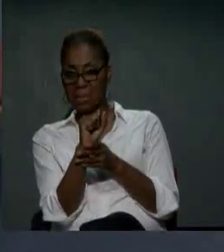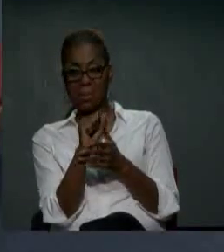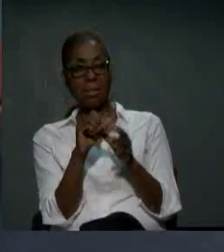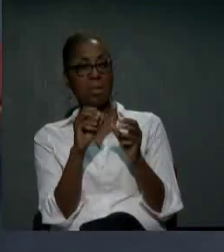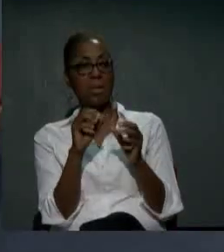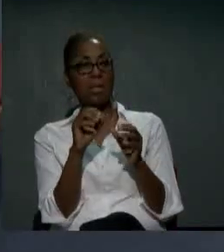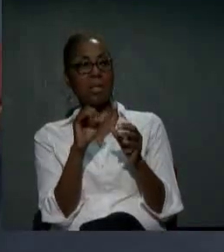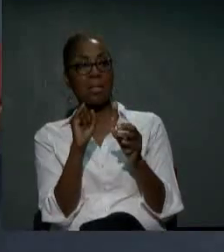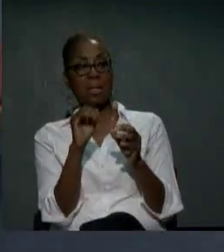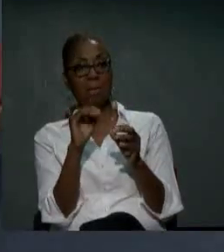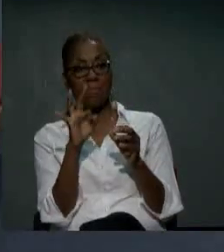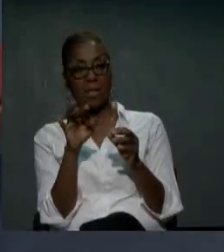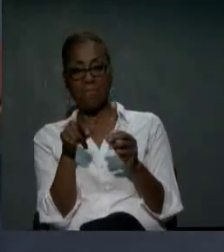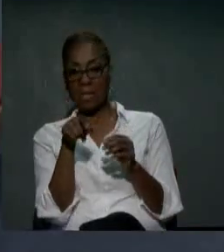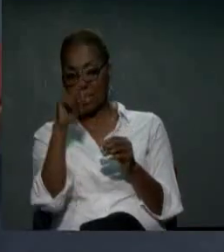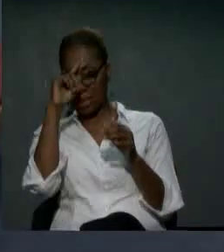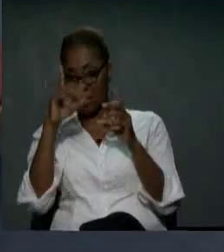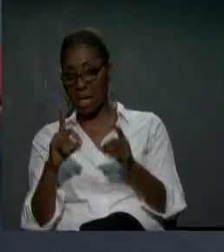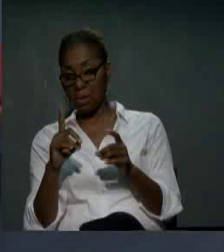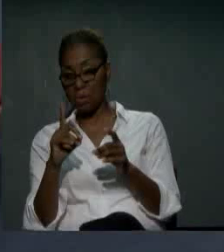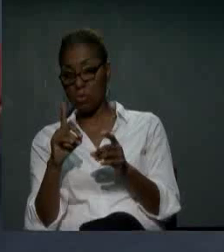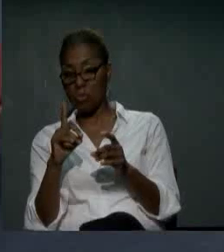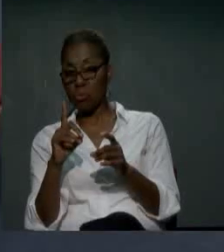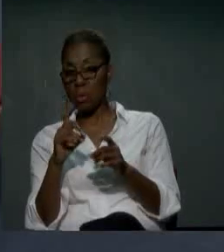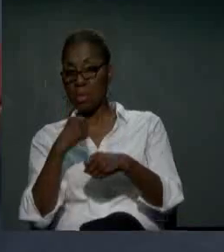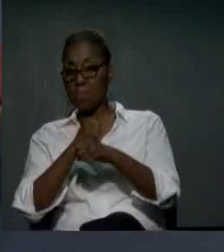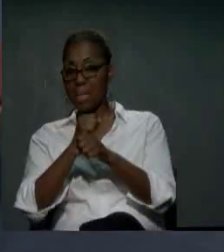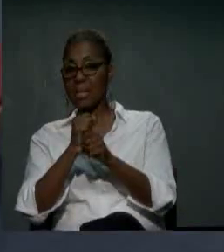if he chooses to make that a part of his application. Okay.